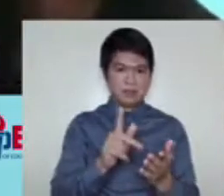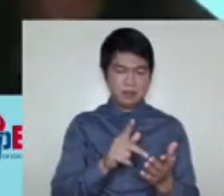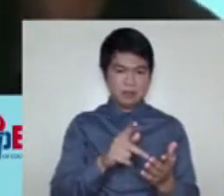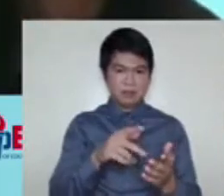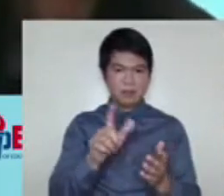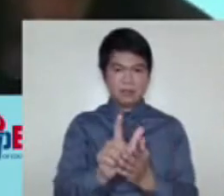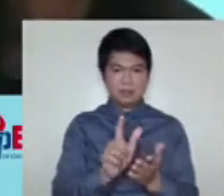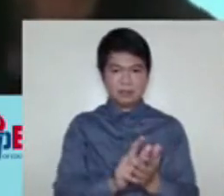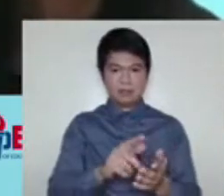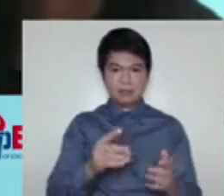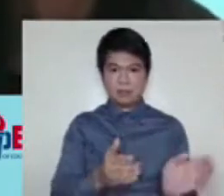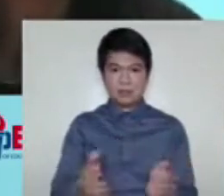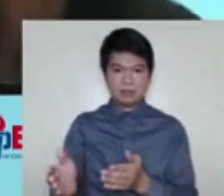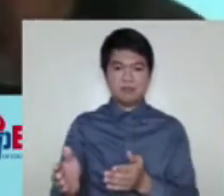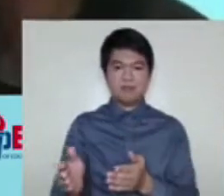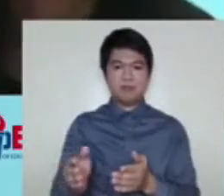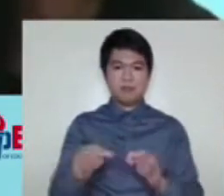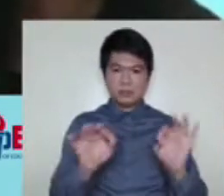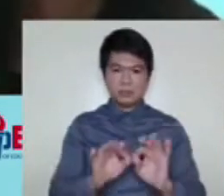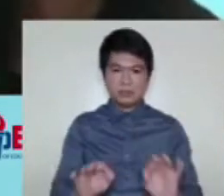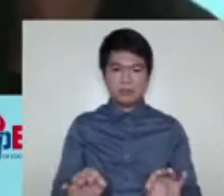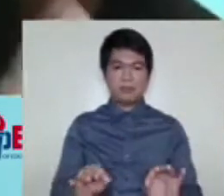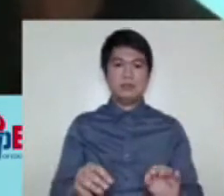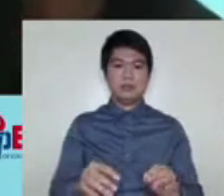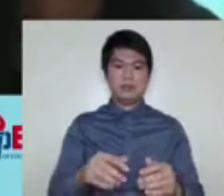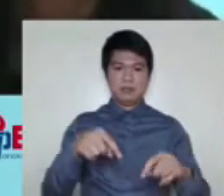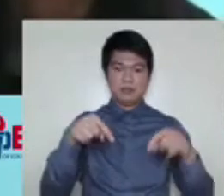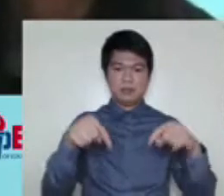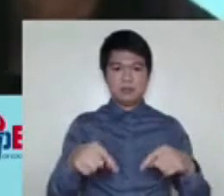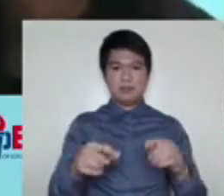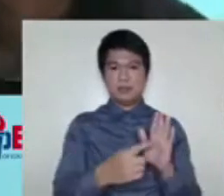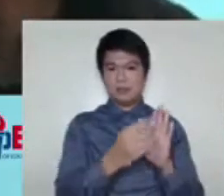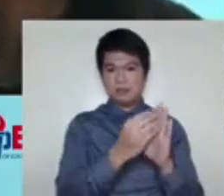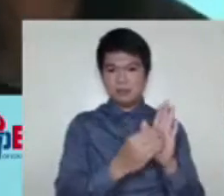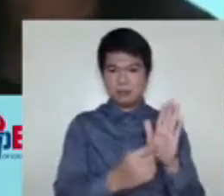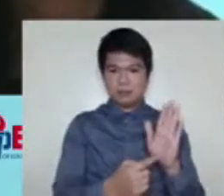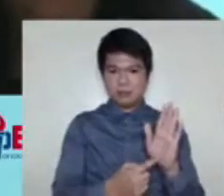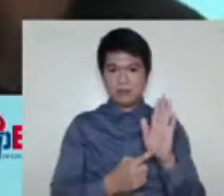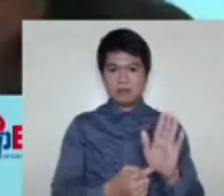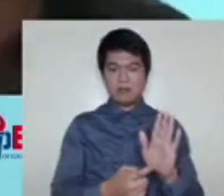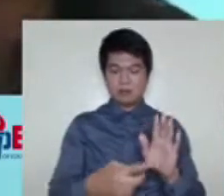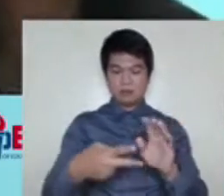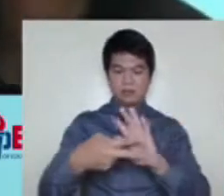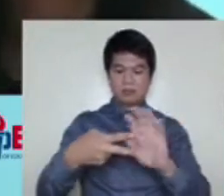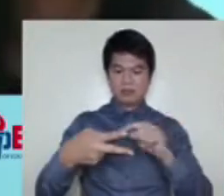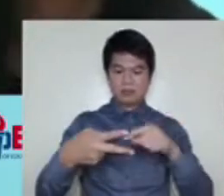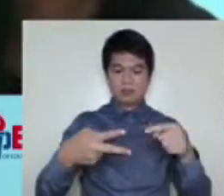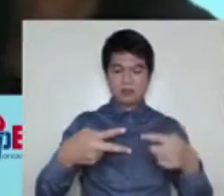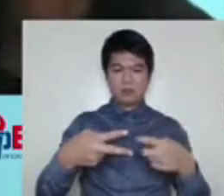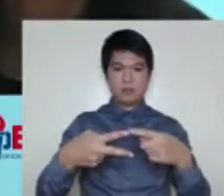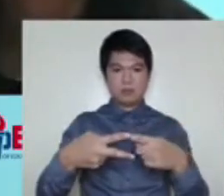then further down the indicators, from all, it became 2 components to 1 component